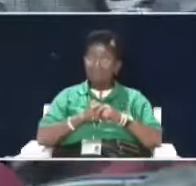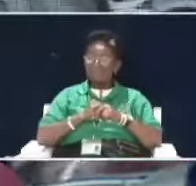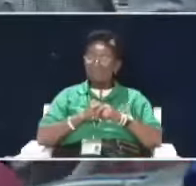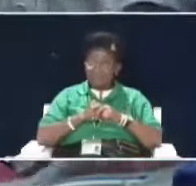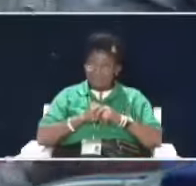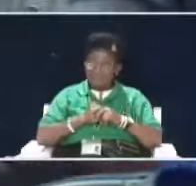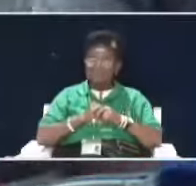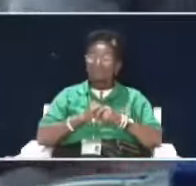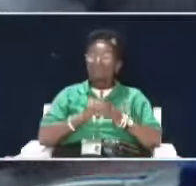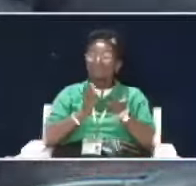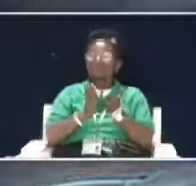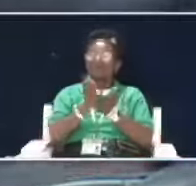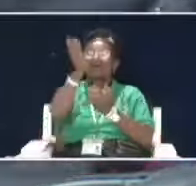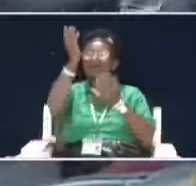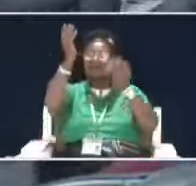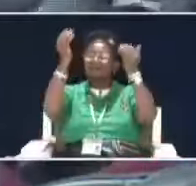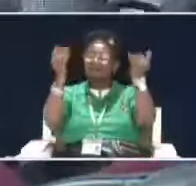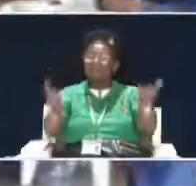Right now.